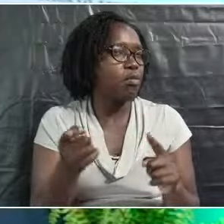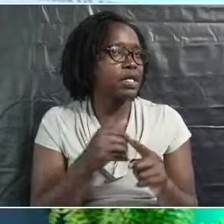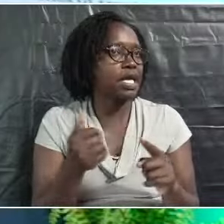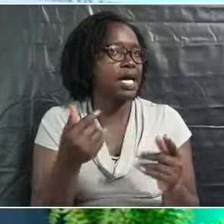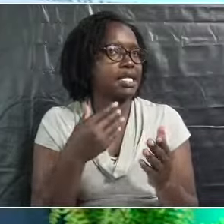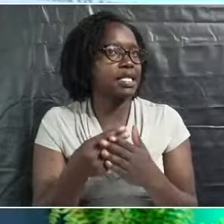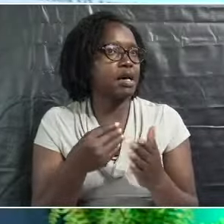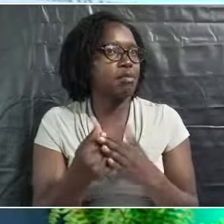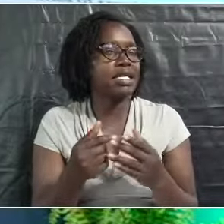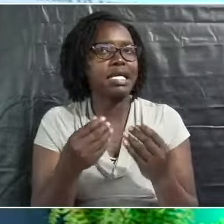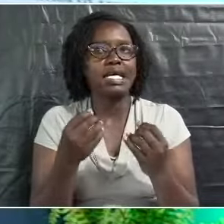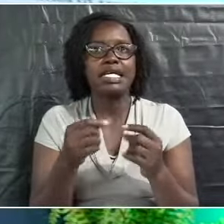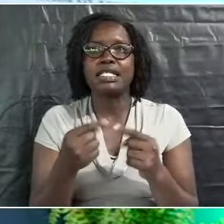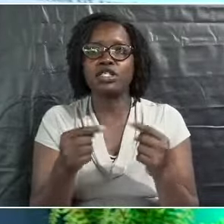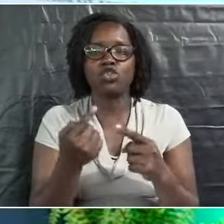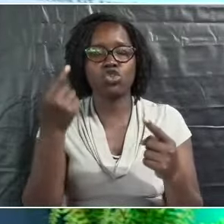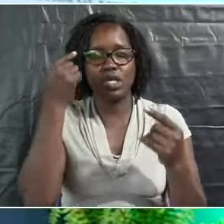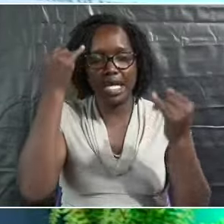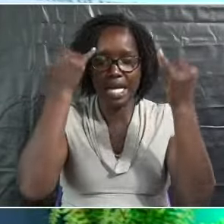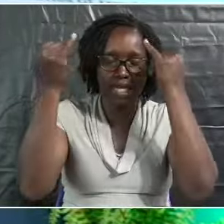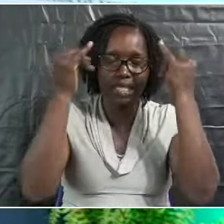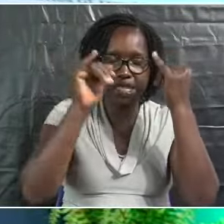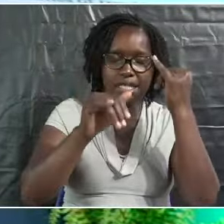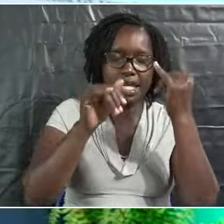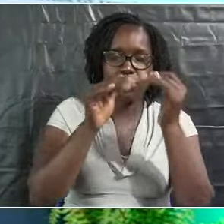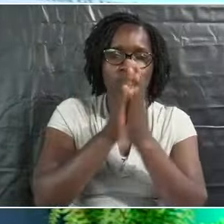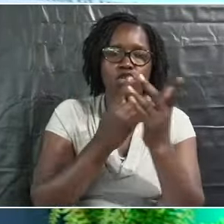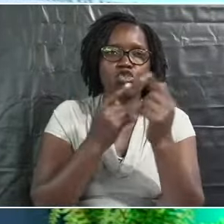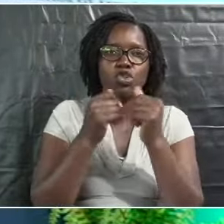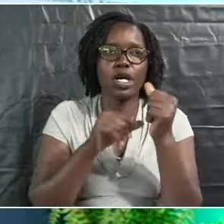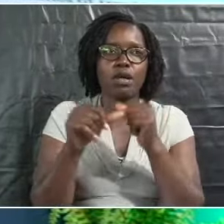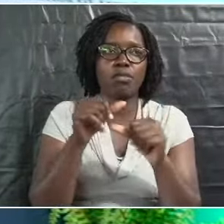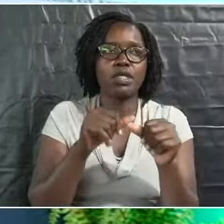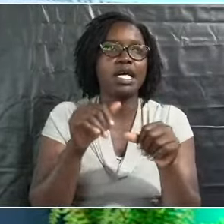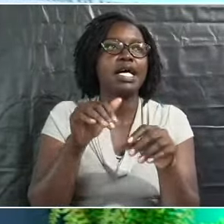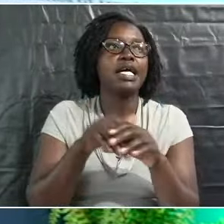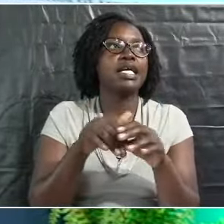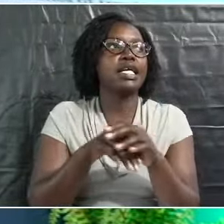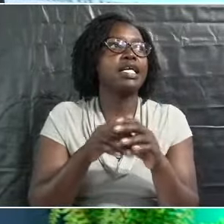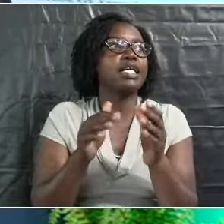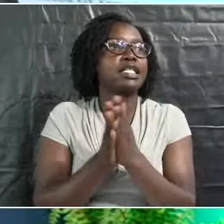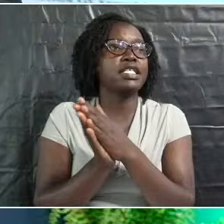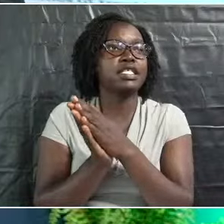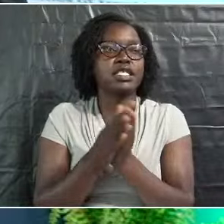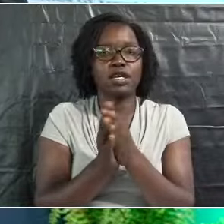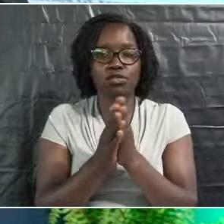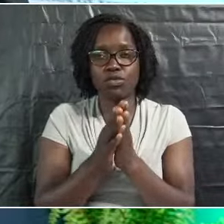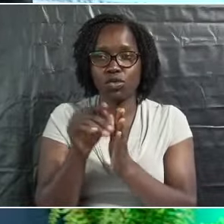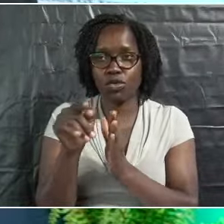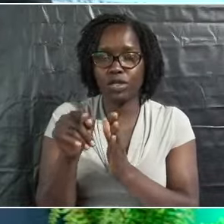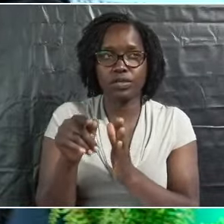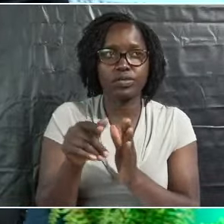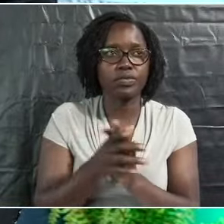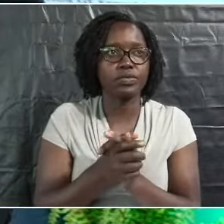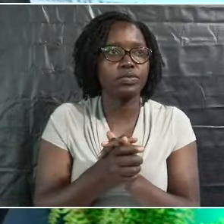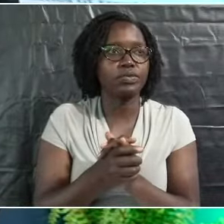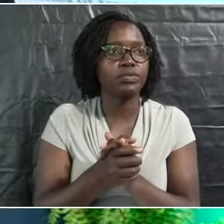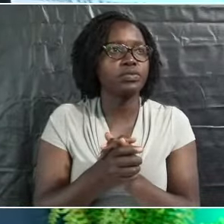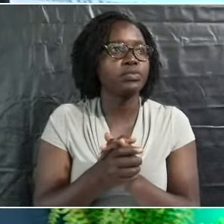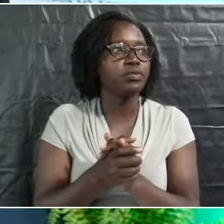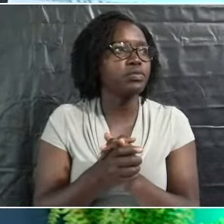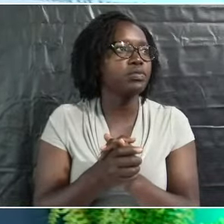money distortion ideas that we need to talk about in the context of this particular passage. You see,